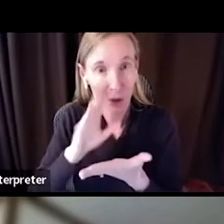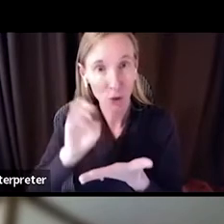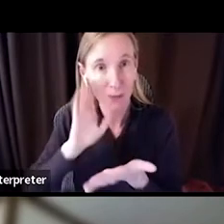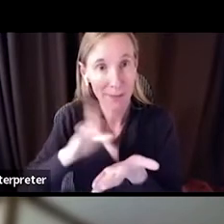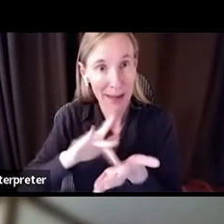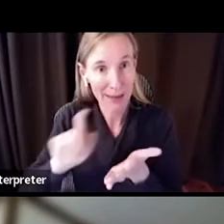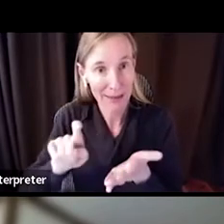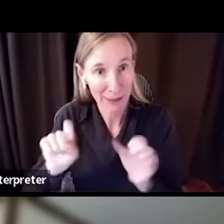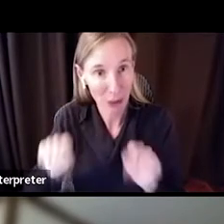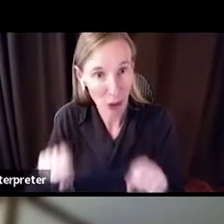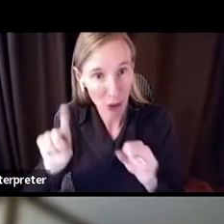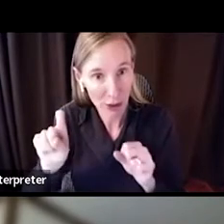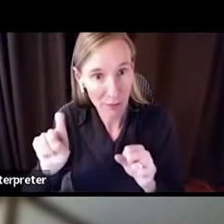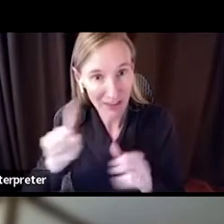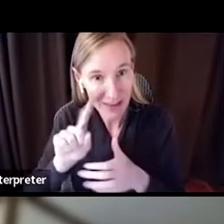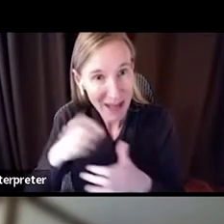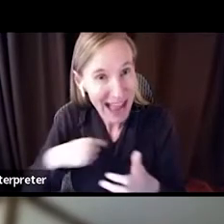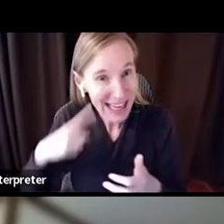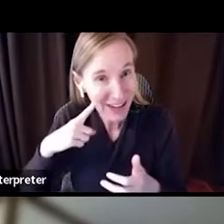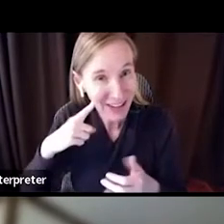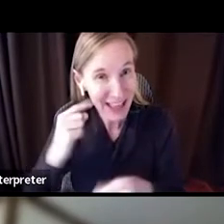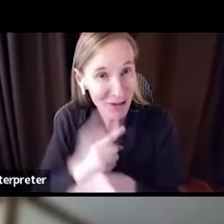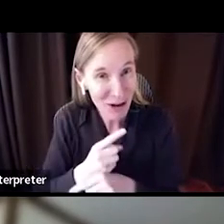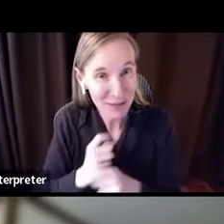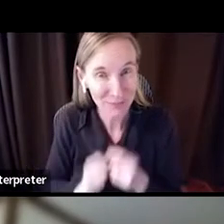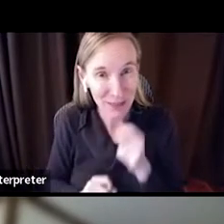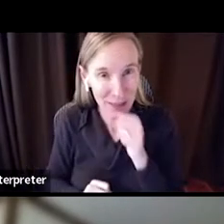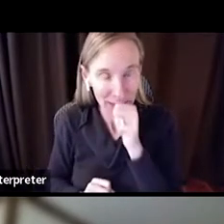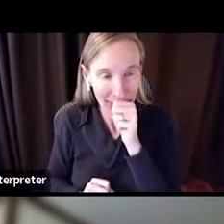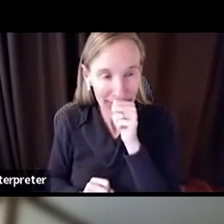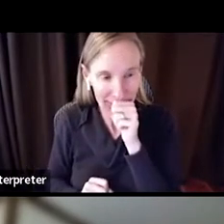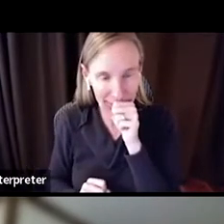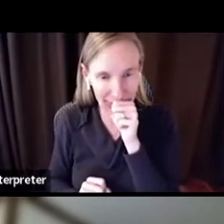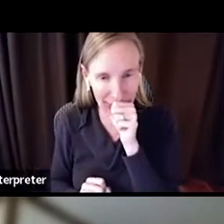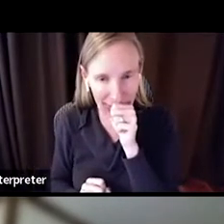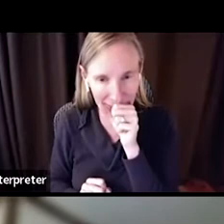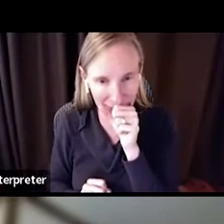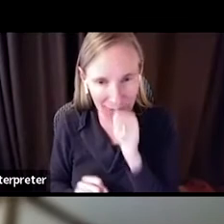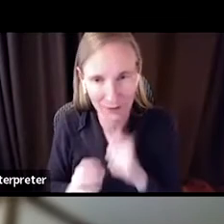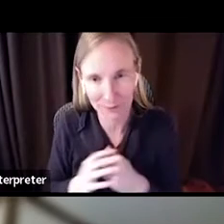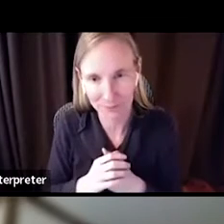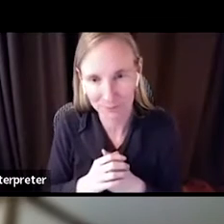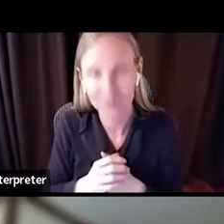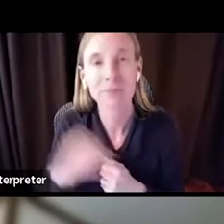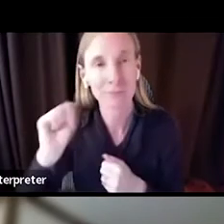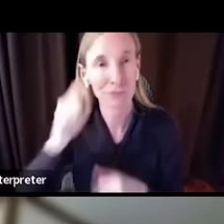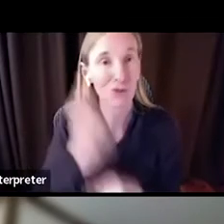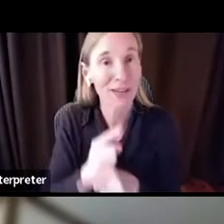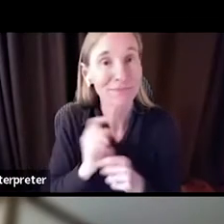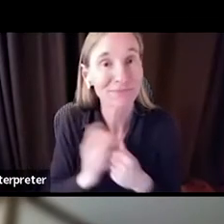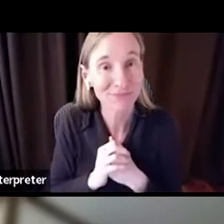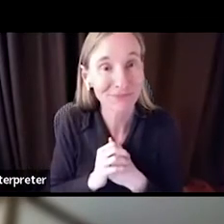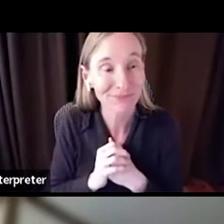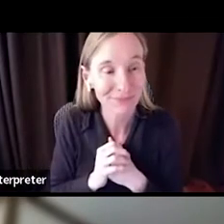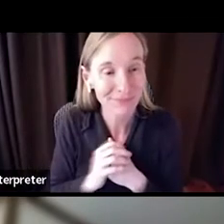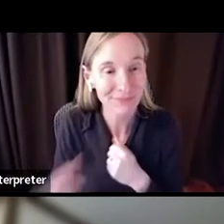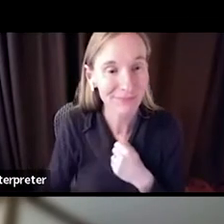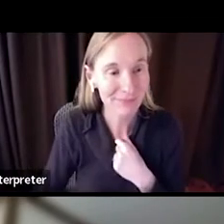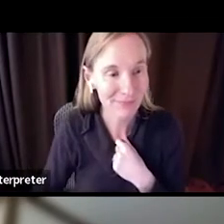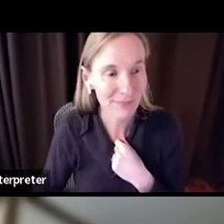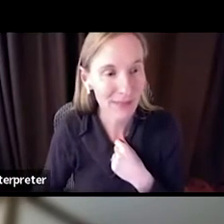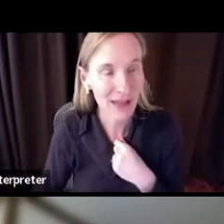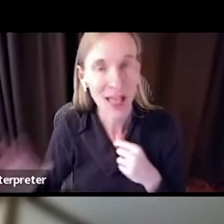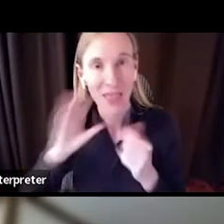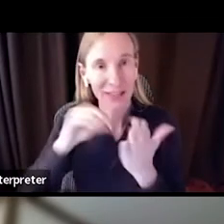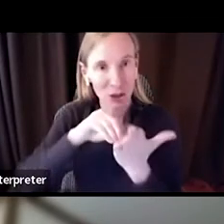necessary. Is that, am I understanding that even close? That's correct. So this is documented in our